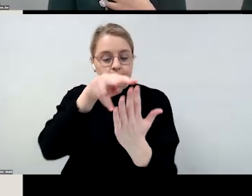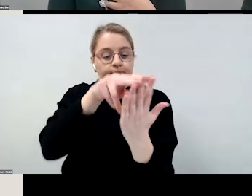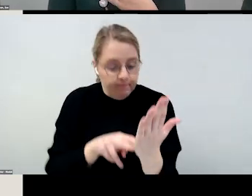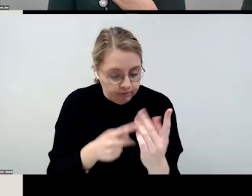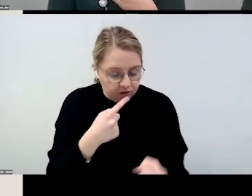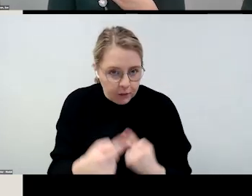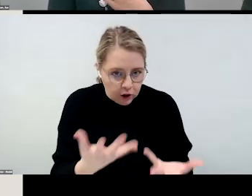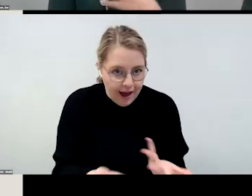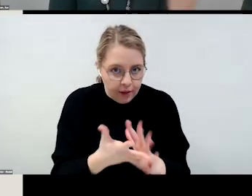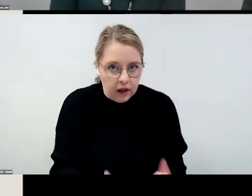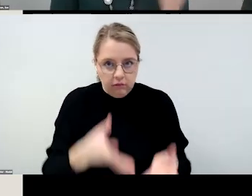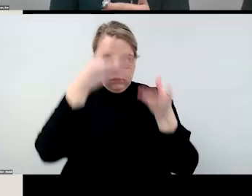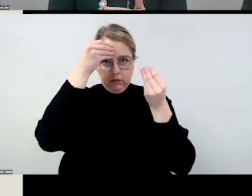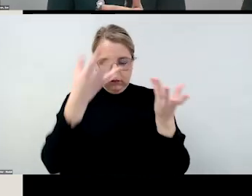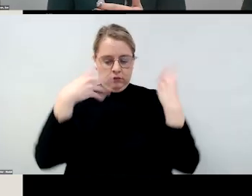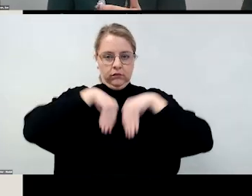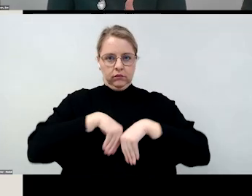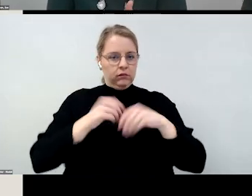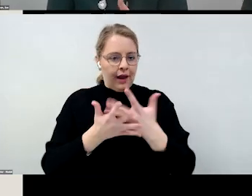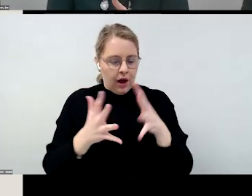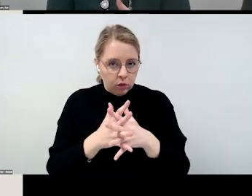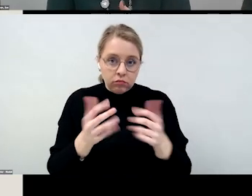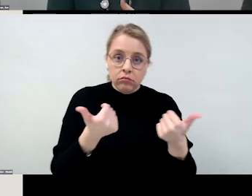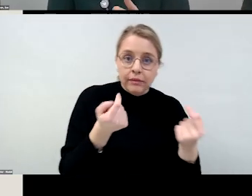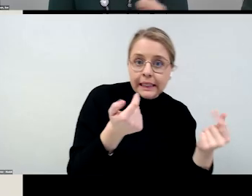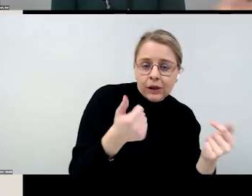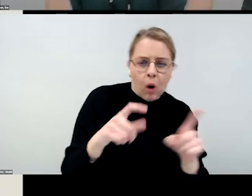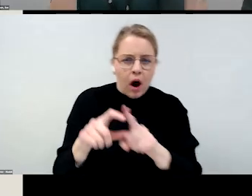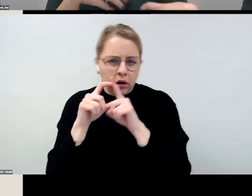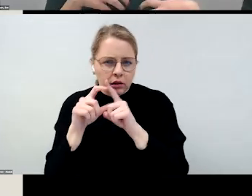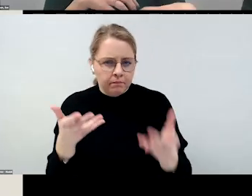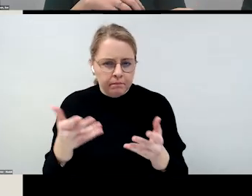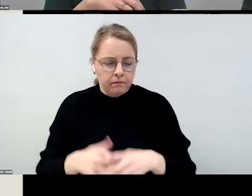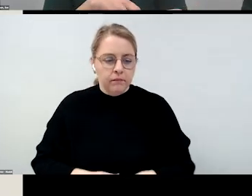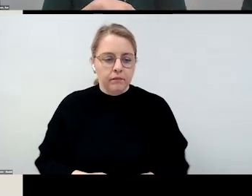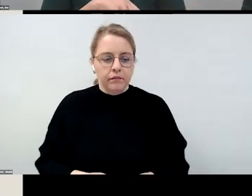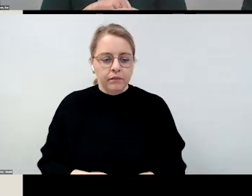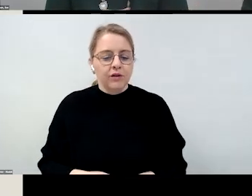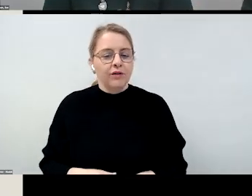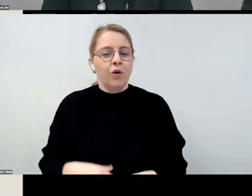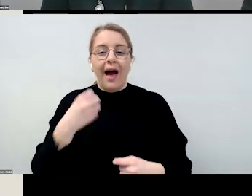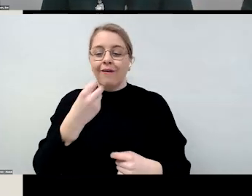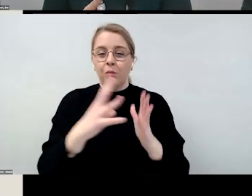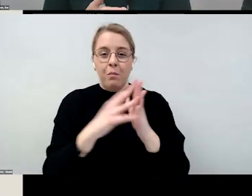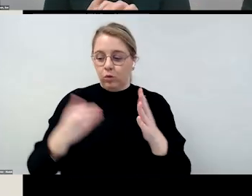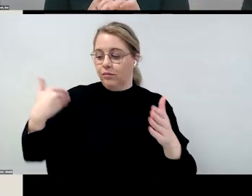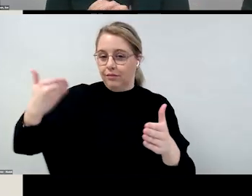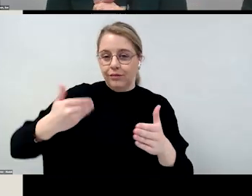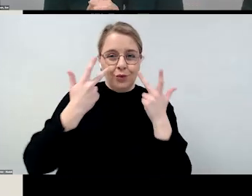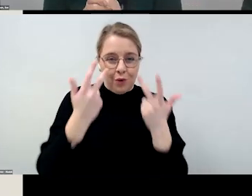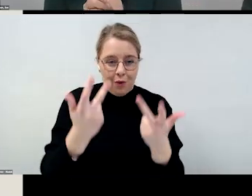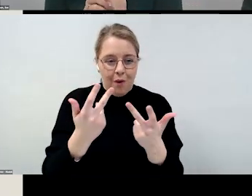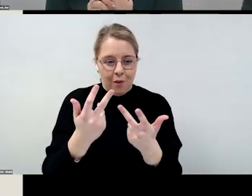system, and whether that's easy or whether that's hard. And so based on those two models, we've started to think about